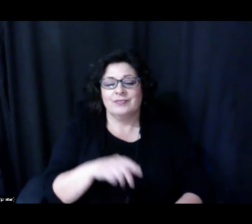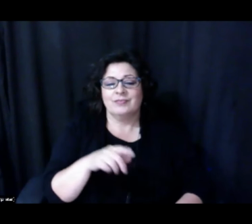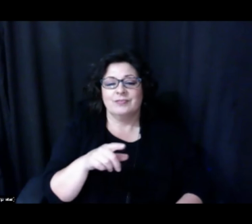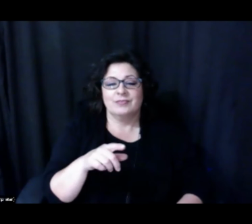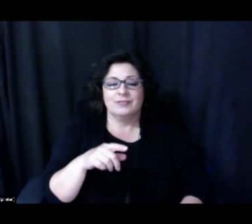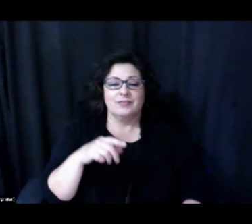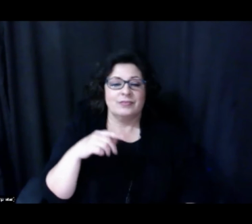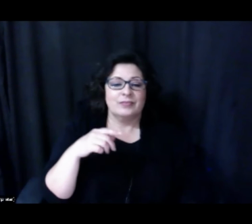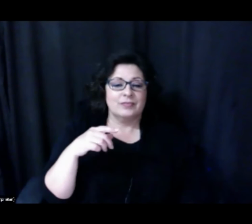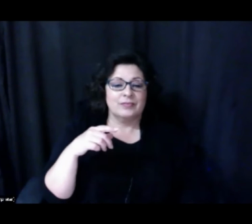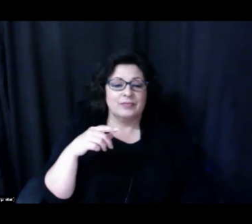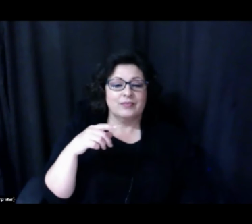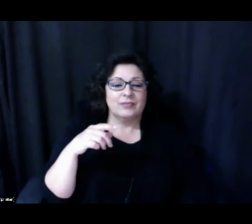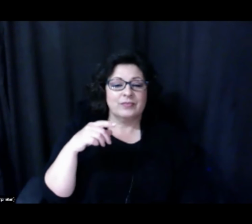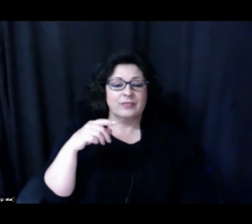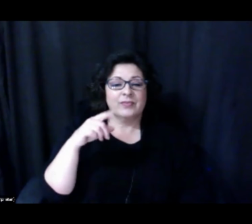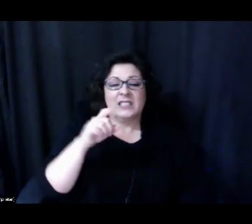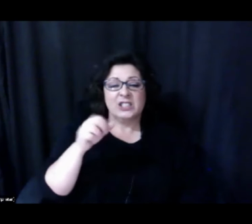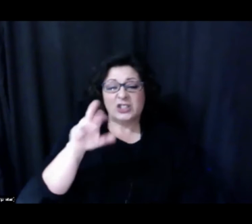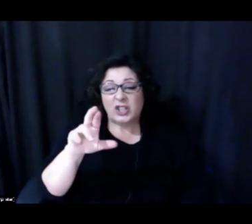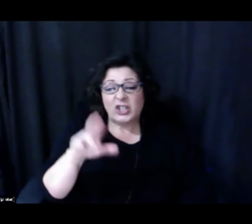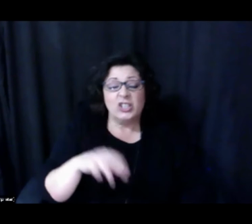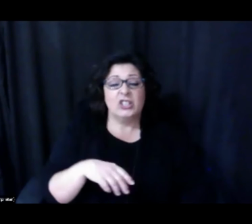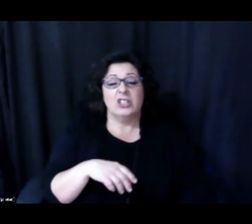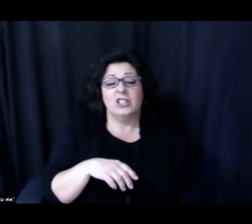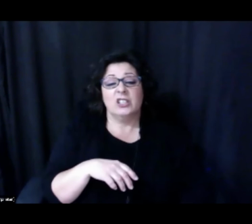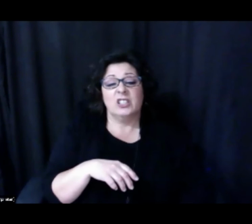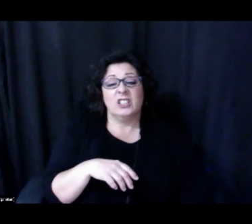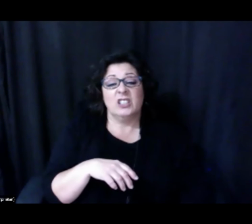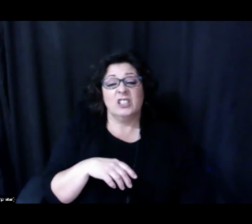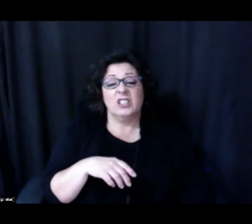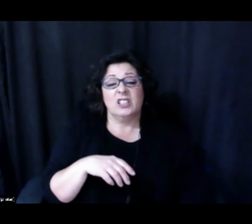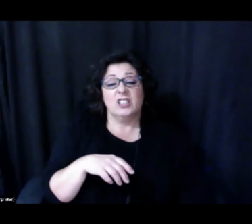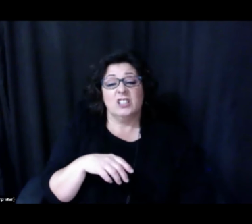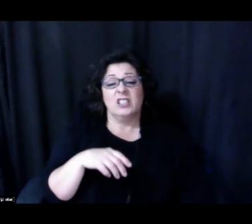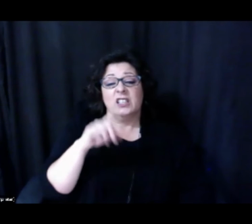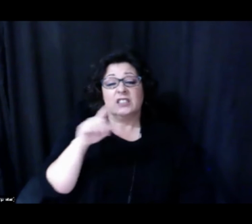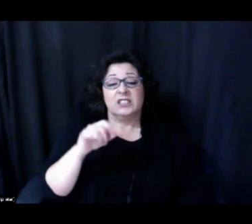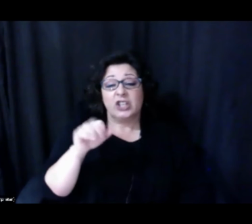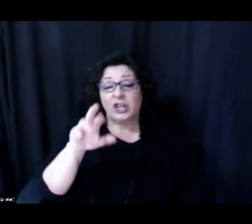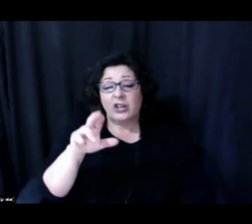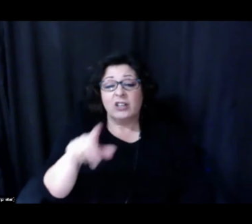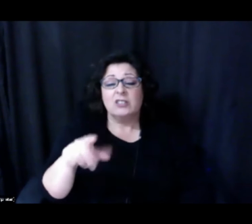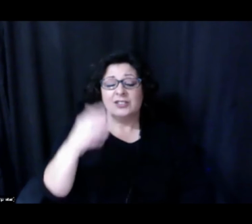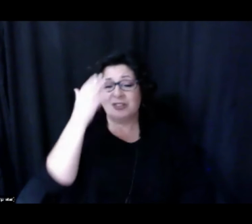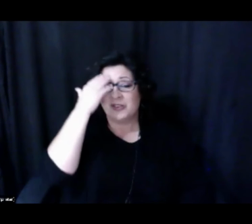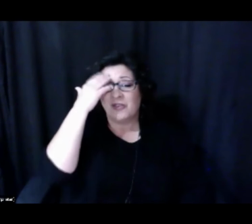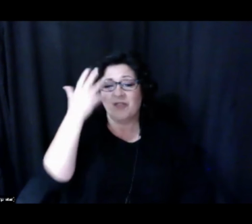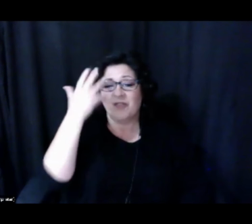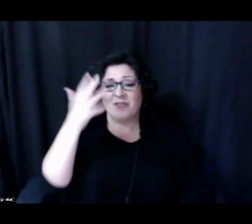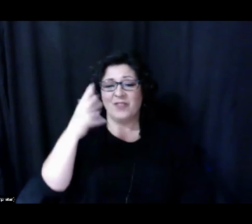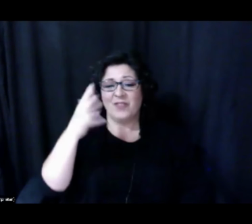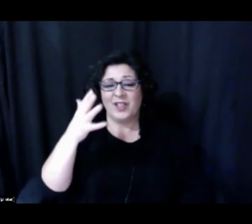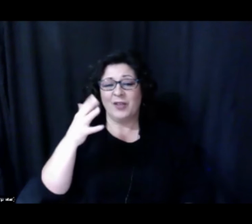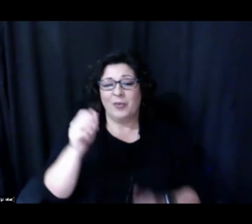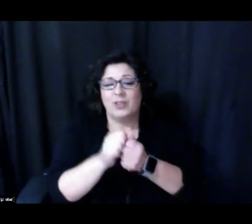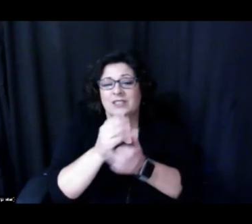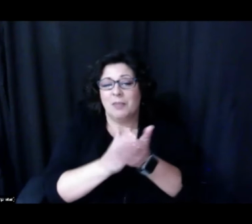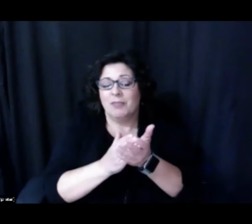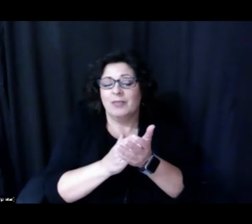These great. Yeah, it sounds like some of you are pretty familiar with some pronouns already.